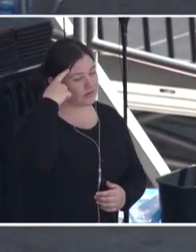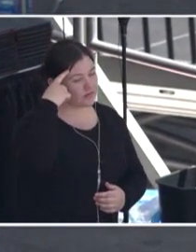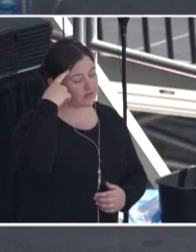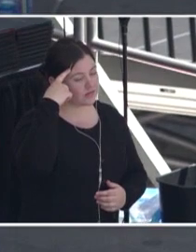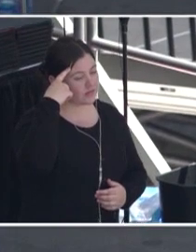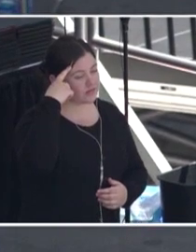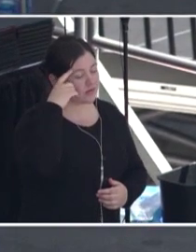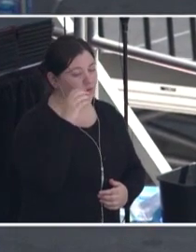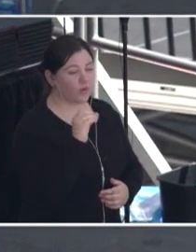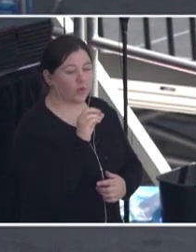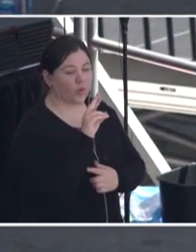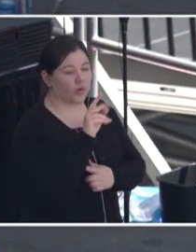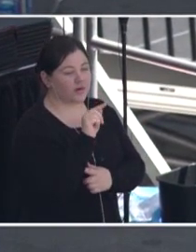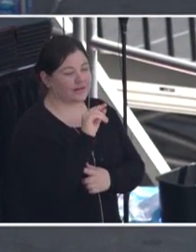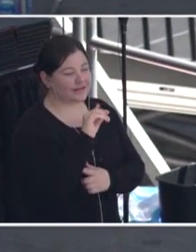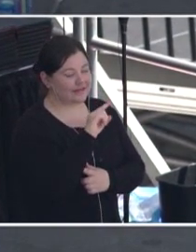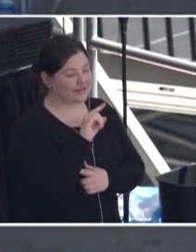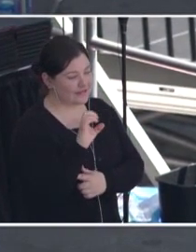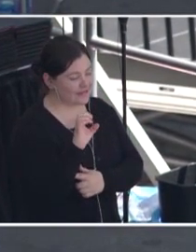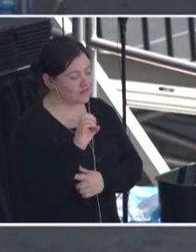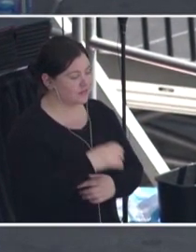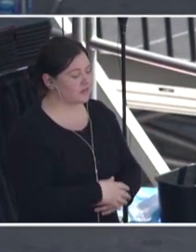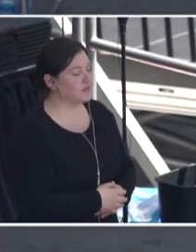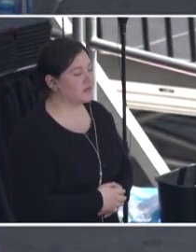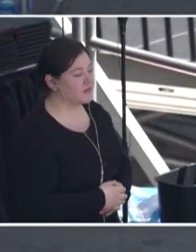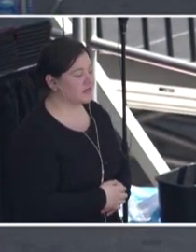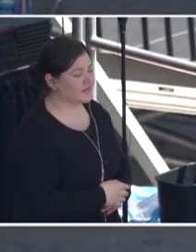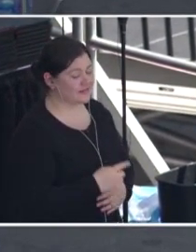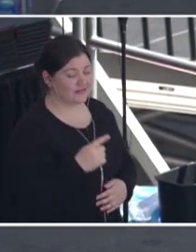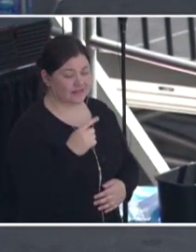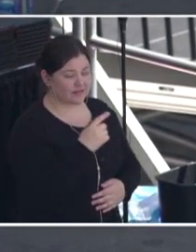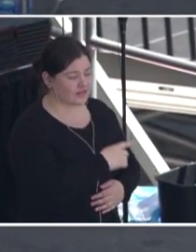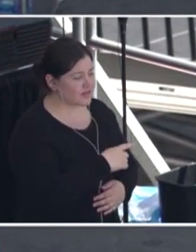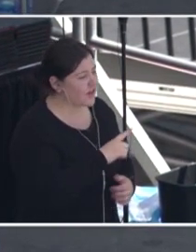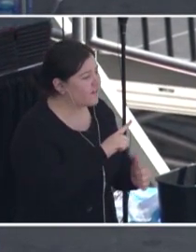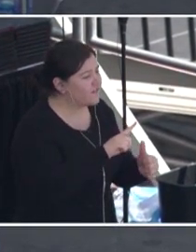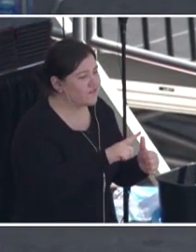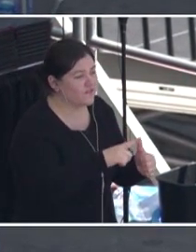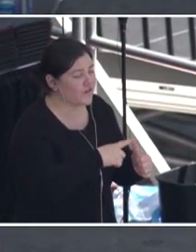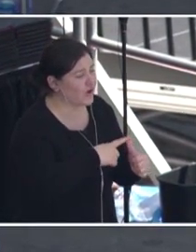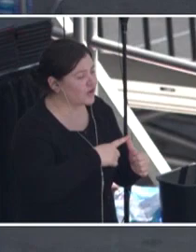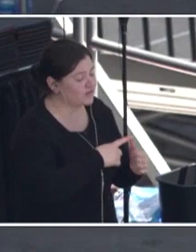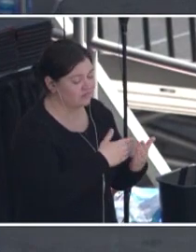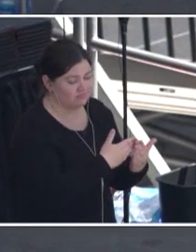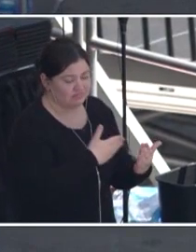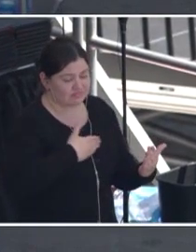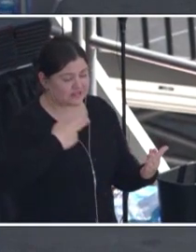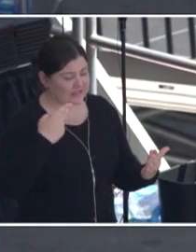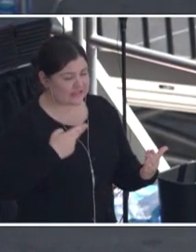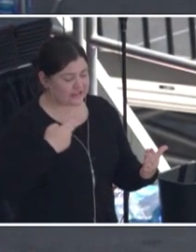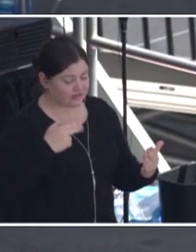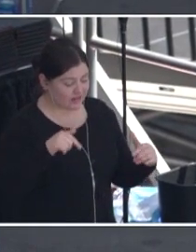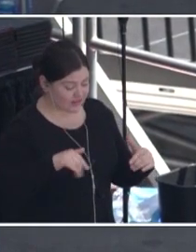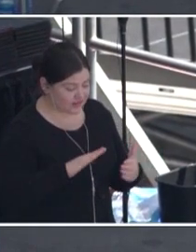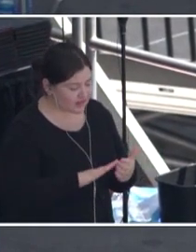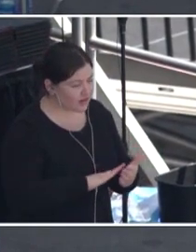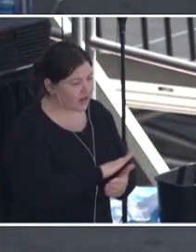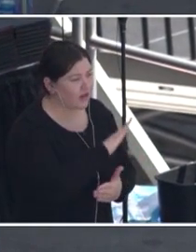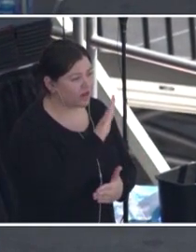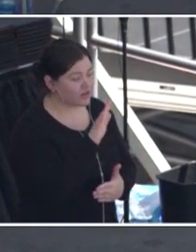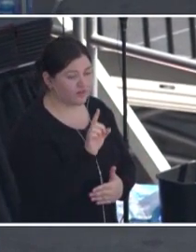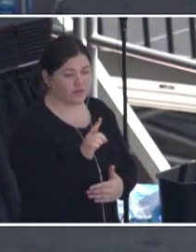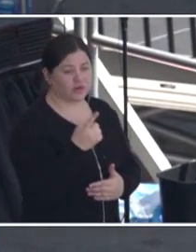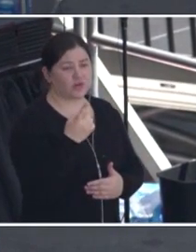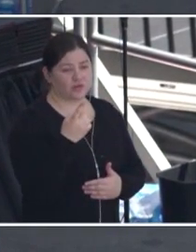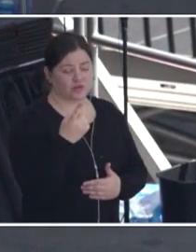Freeholder Ortiz, the first in the history of the college to deliver the